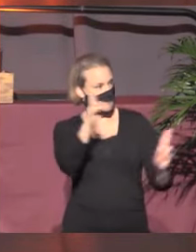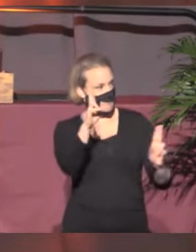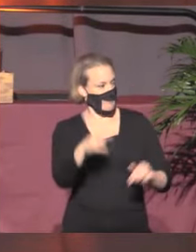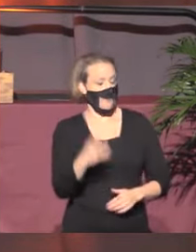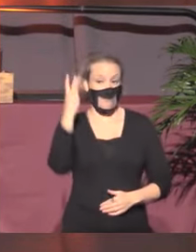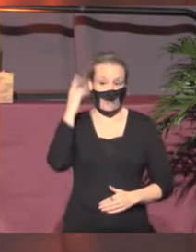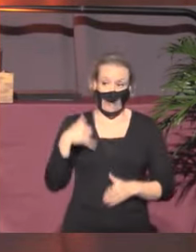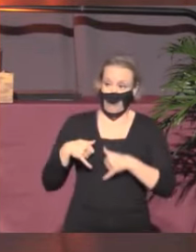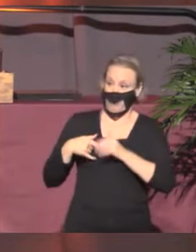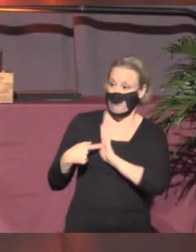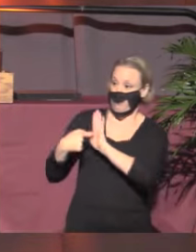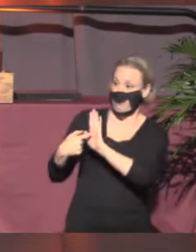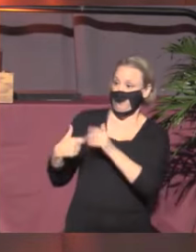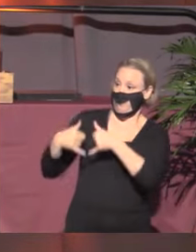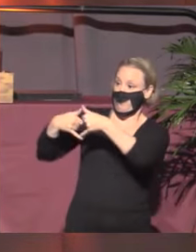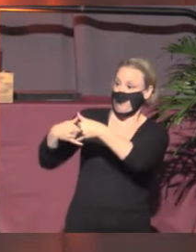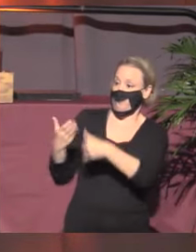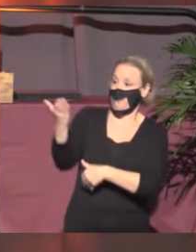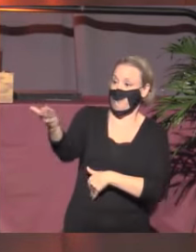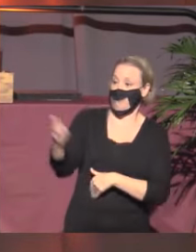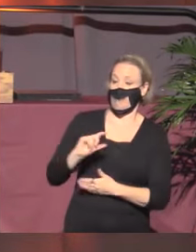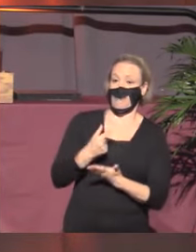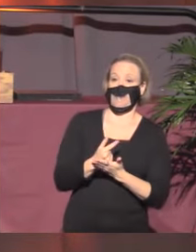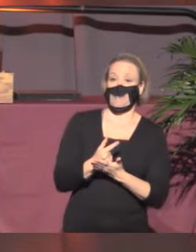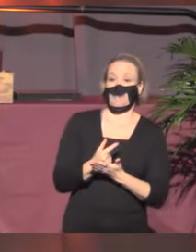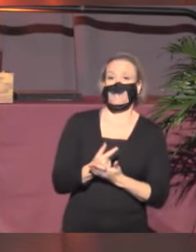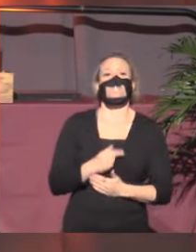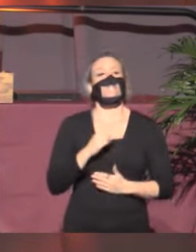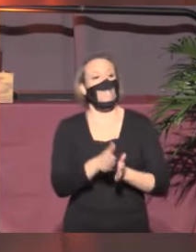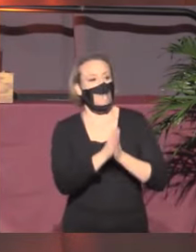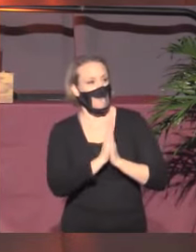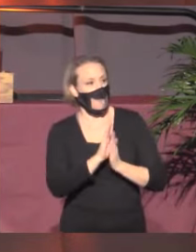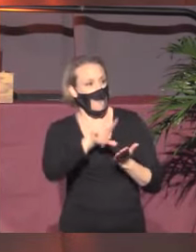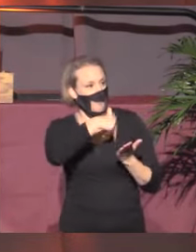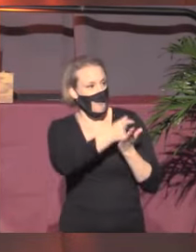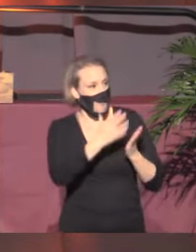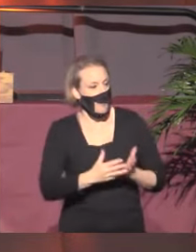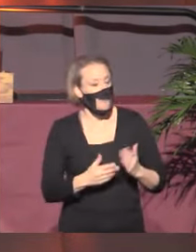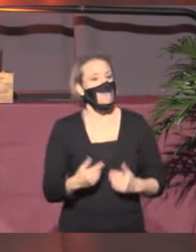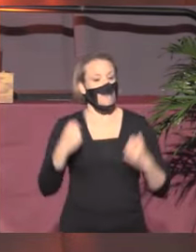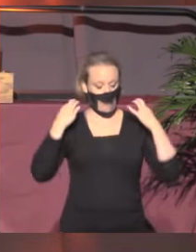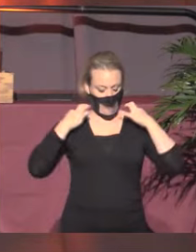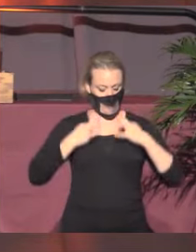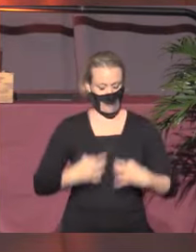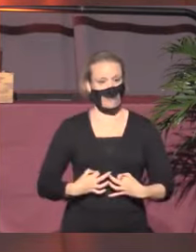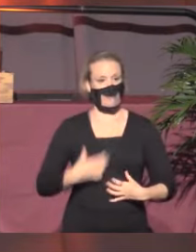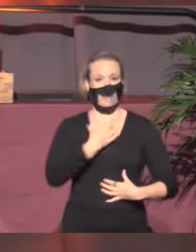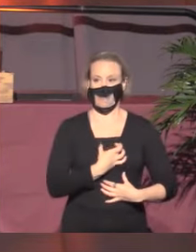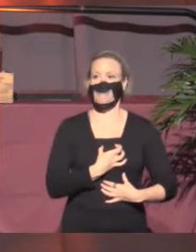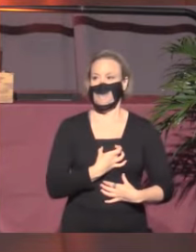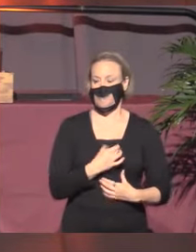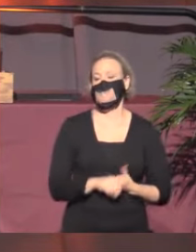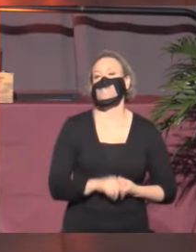asked former recipients to wear their awards and medallions at this ceremony. The 2020